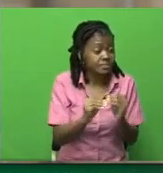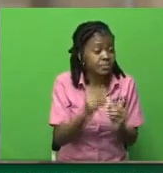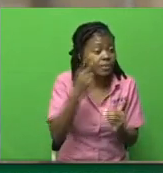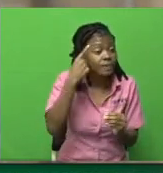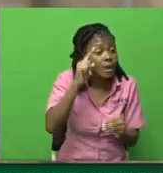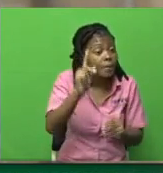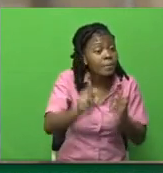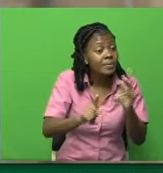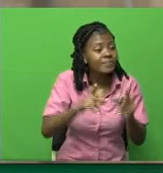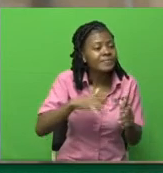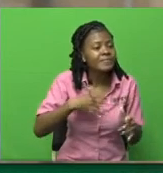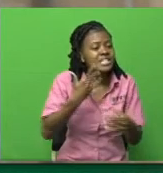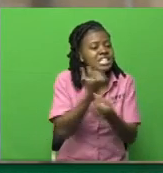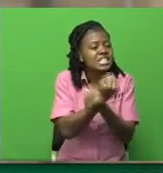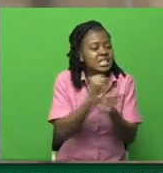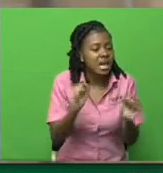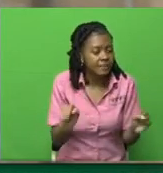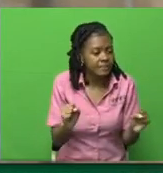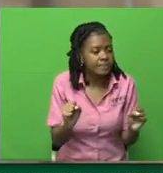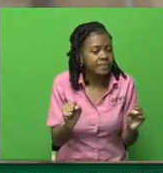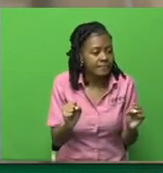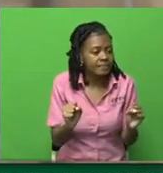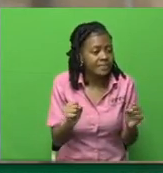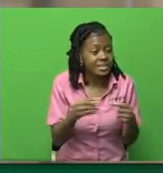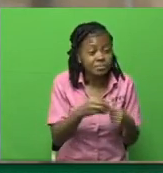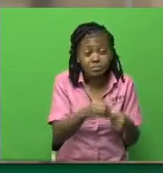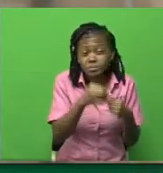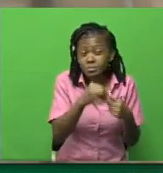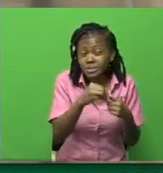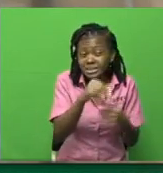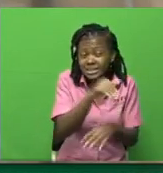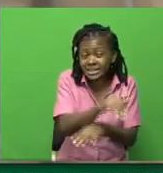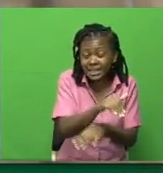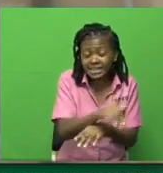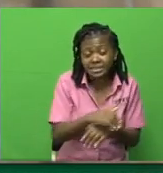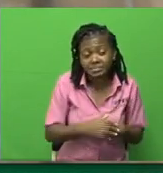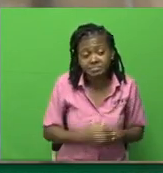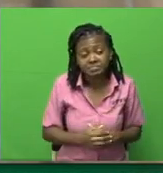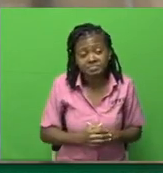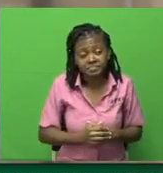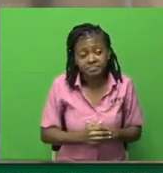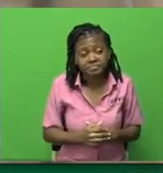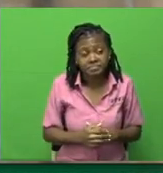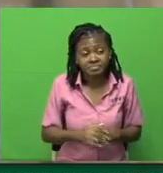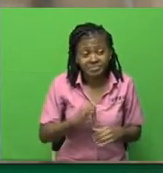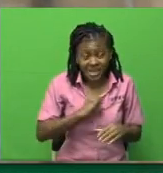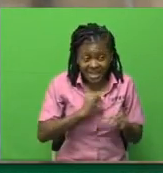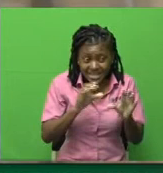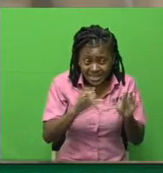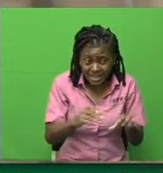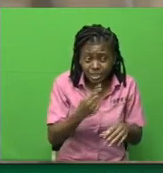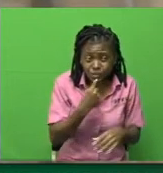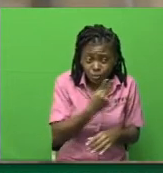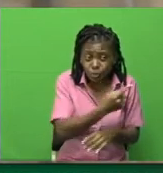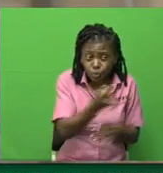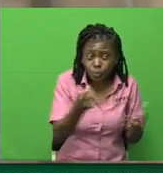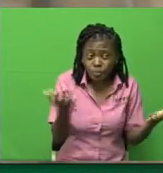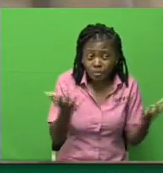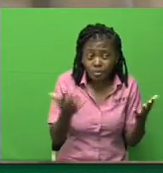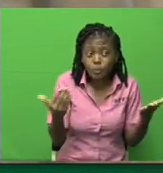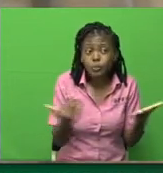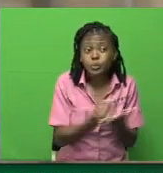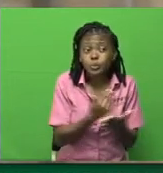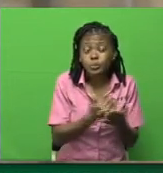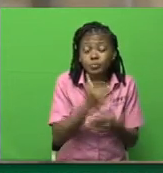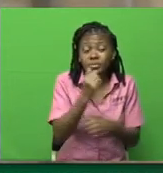and Security of citizens especially during the night time and I can give you the assurance that in the new fiscal year 2023